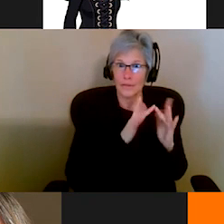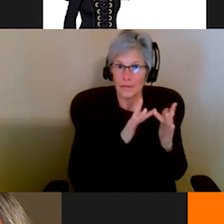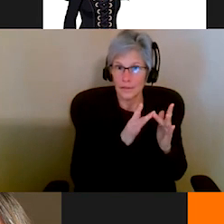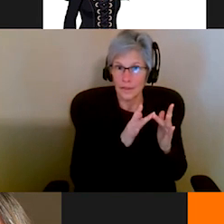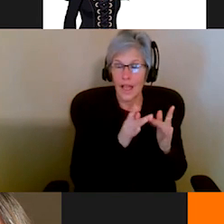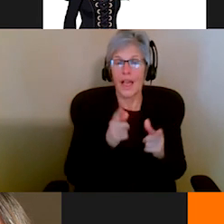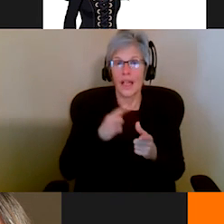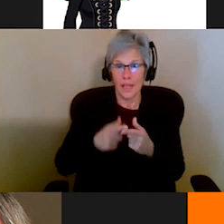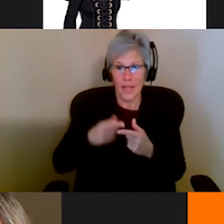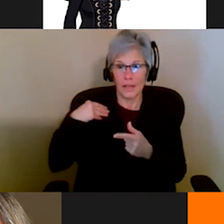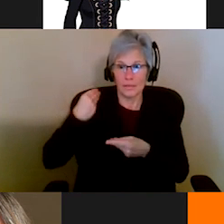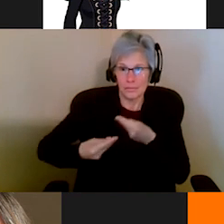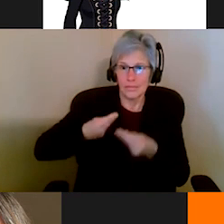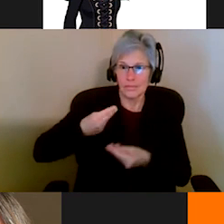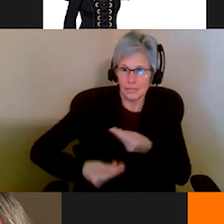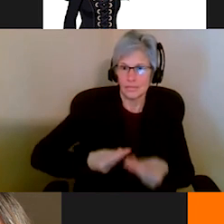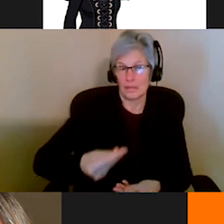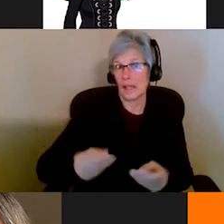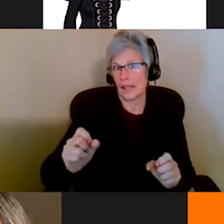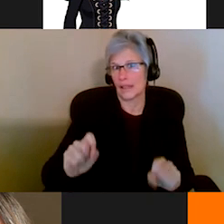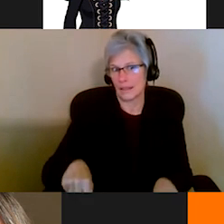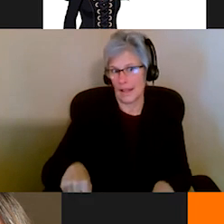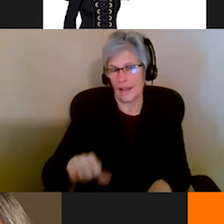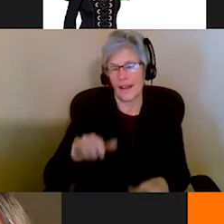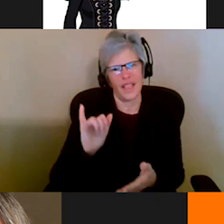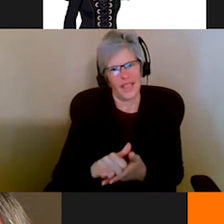to our children's children. And that's the win.